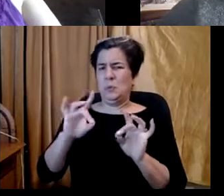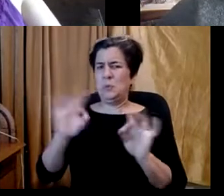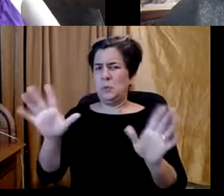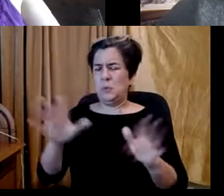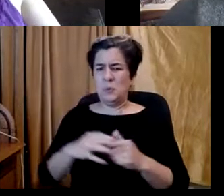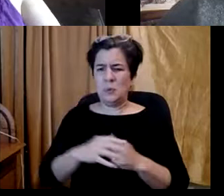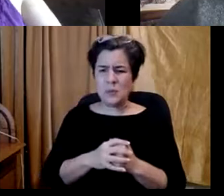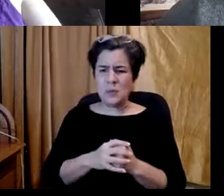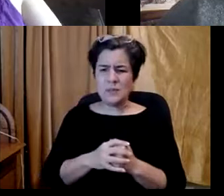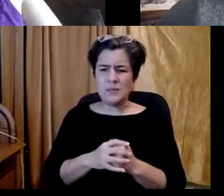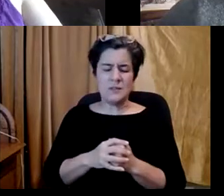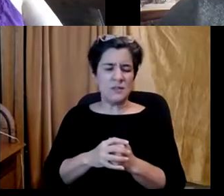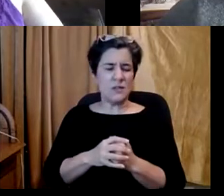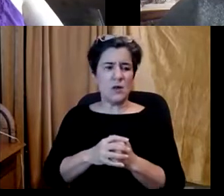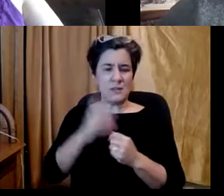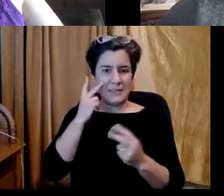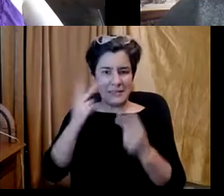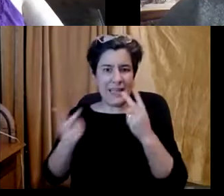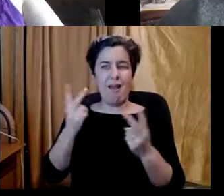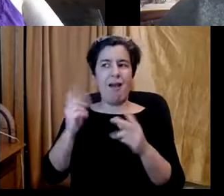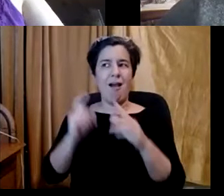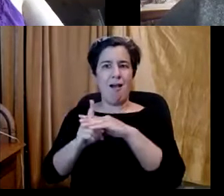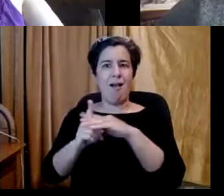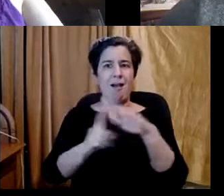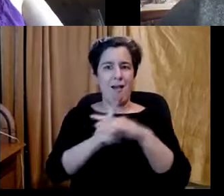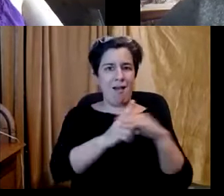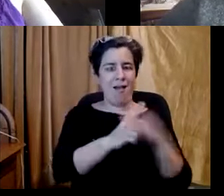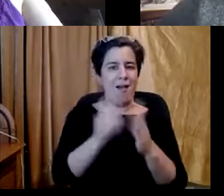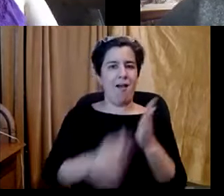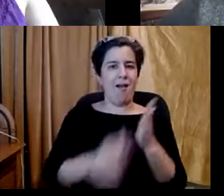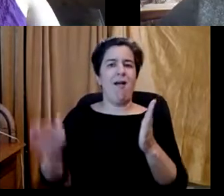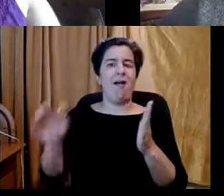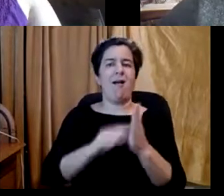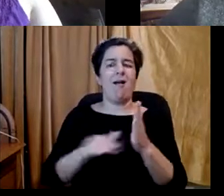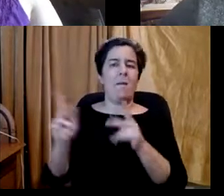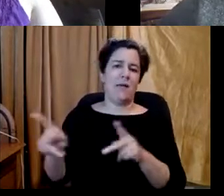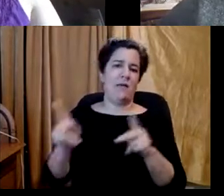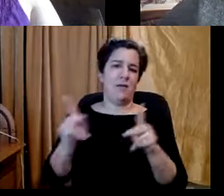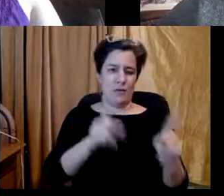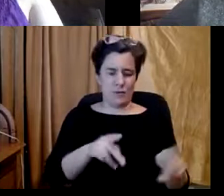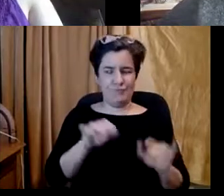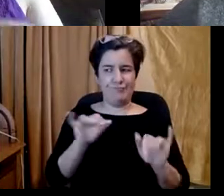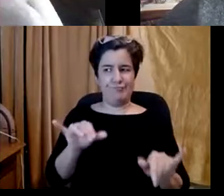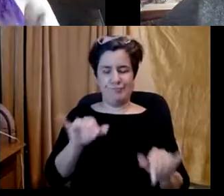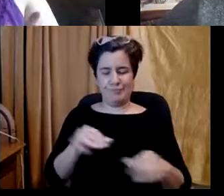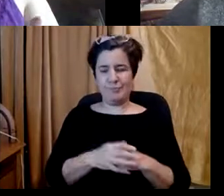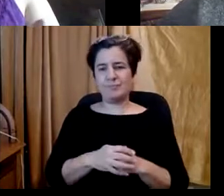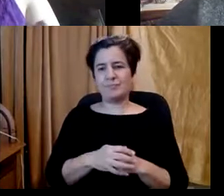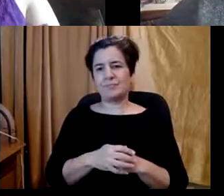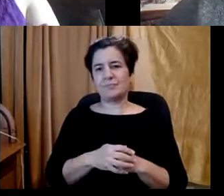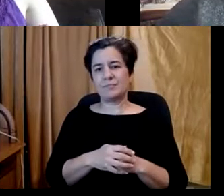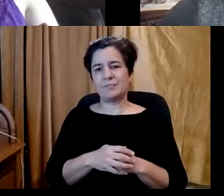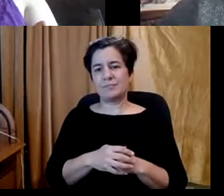So I'm still seeing all of where this is played out. And then I say part of what's so important for us to know, like for those of us that grow up